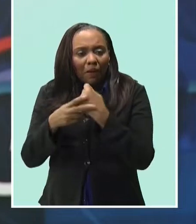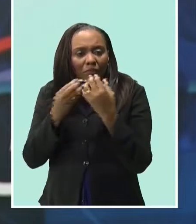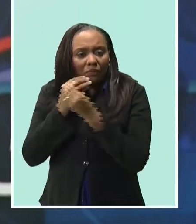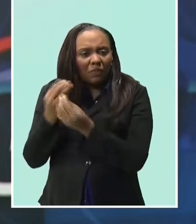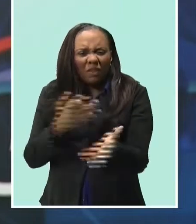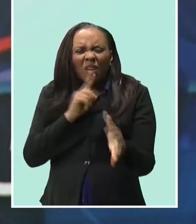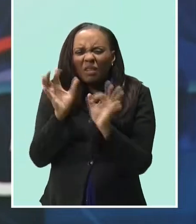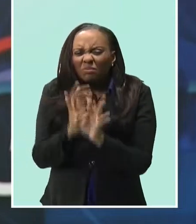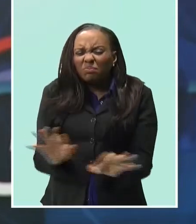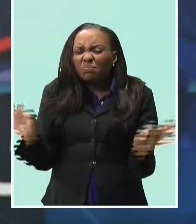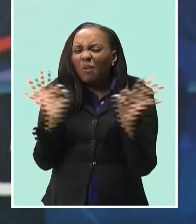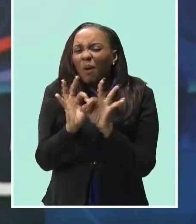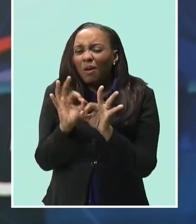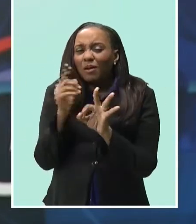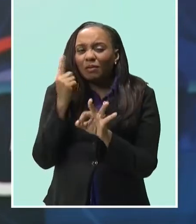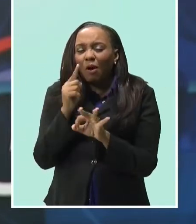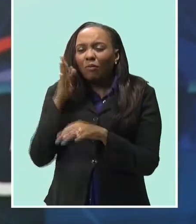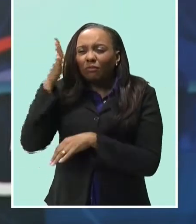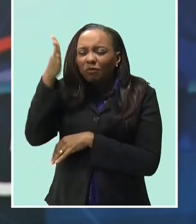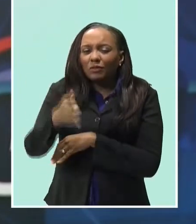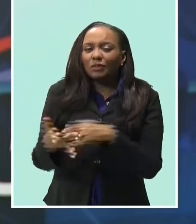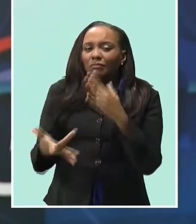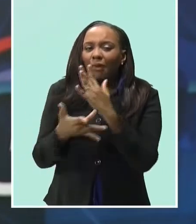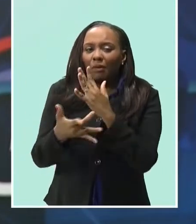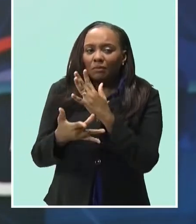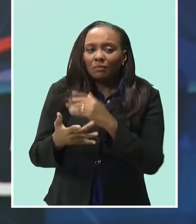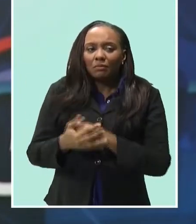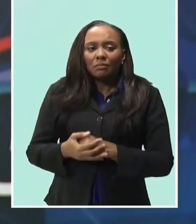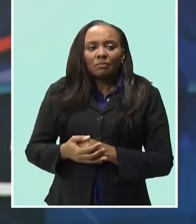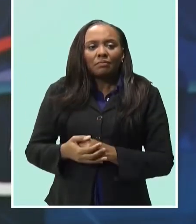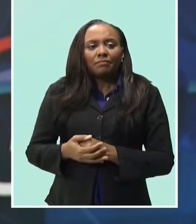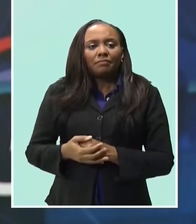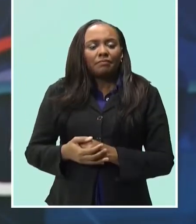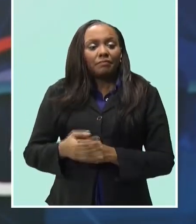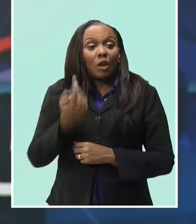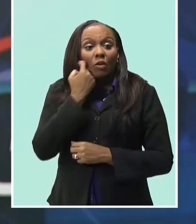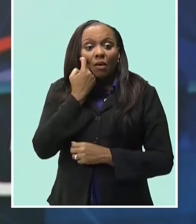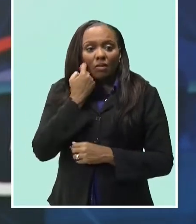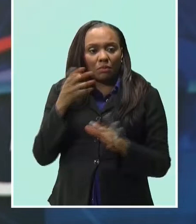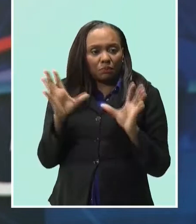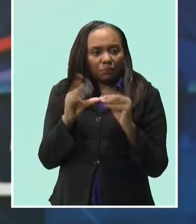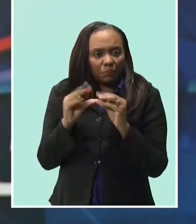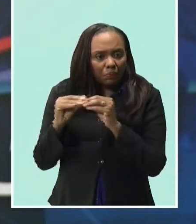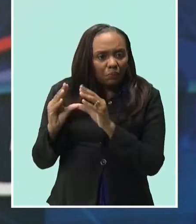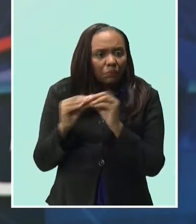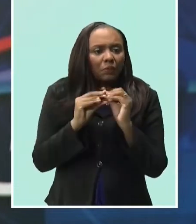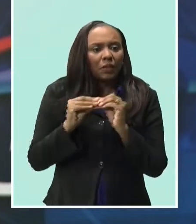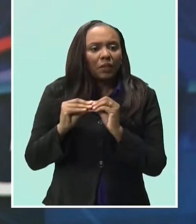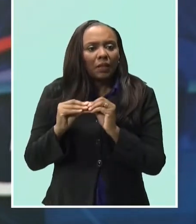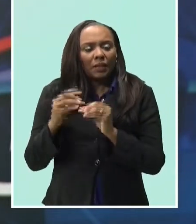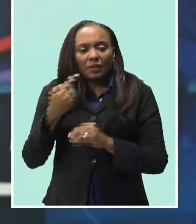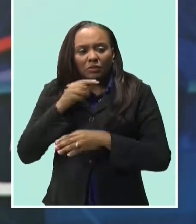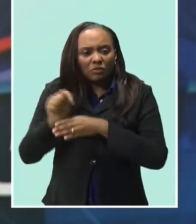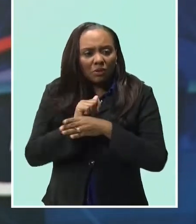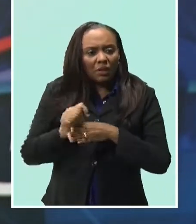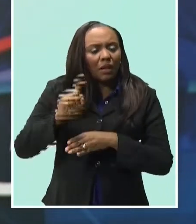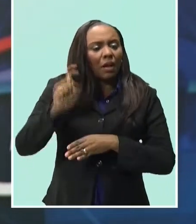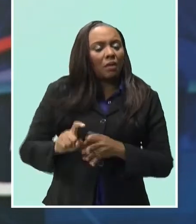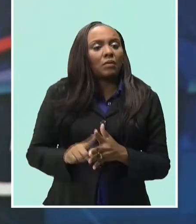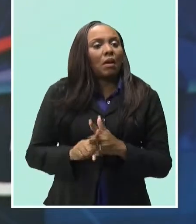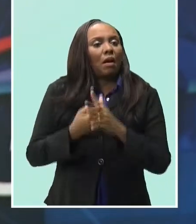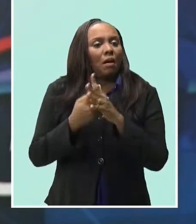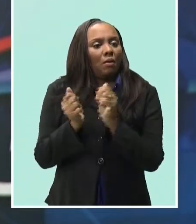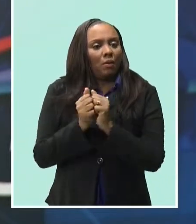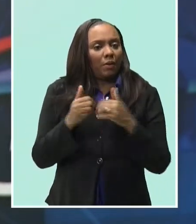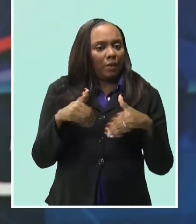potential areas to tap into. He told a town hall forum organized by the Authentic Caribbean Foundation, training must start with the youth and